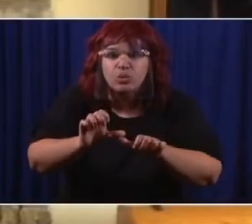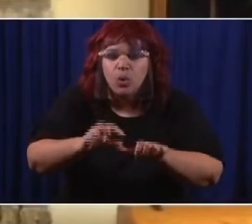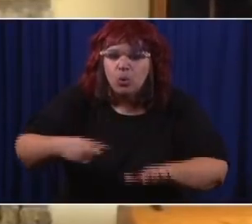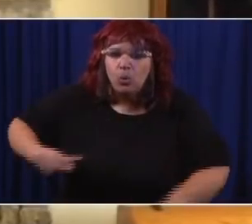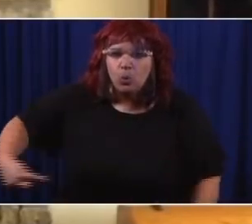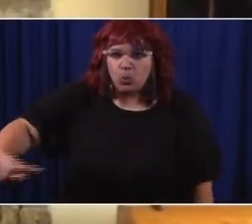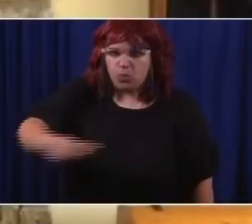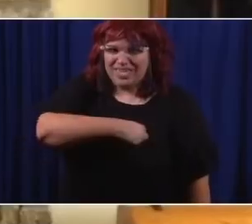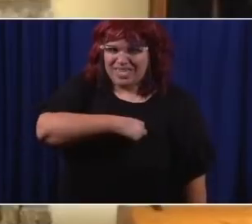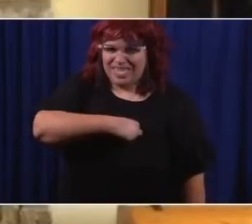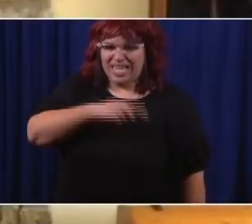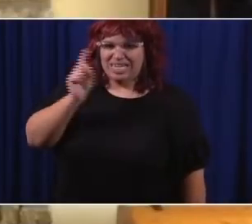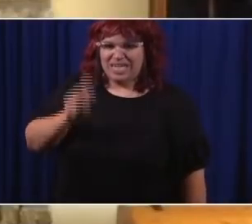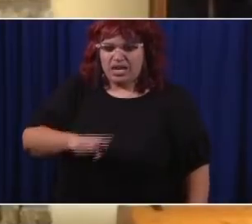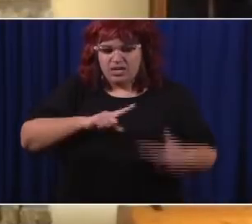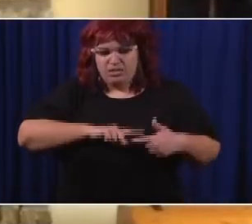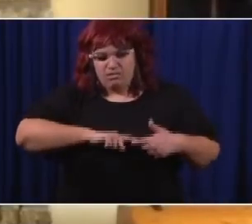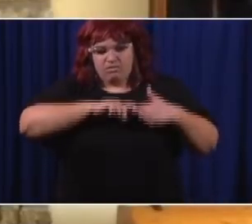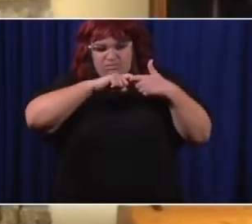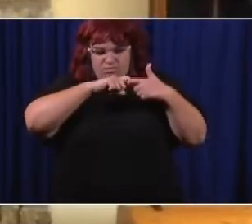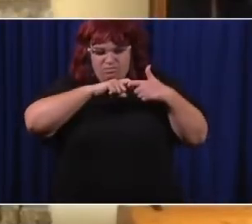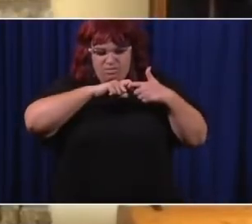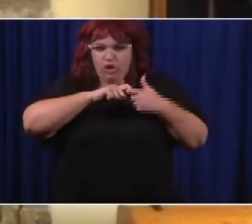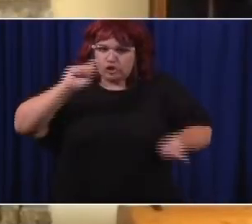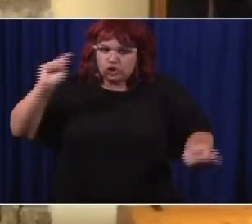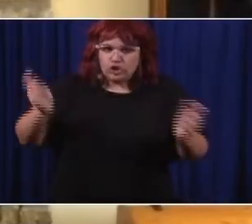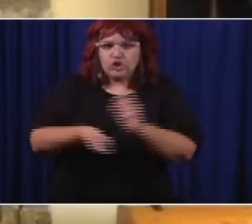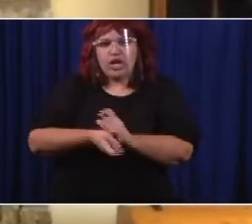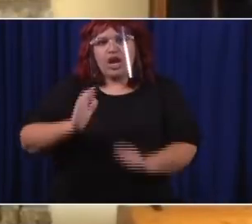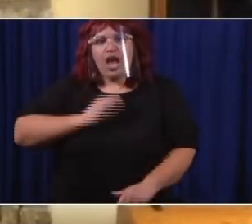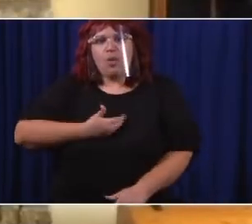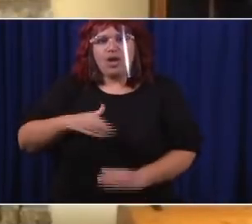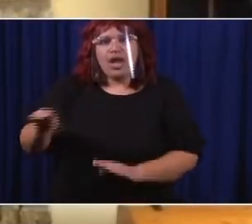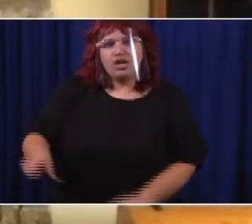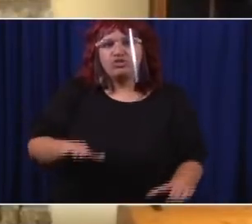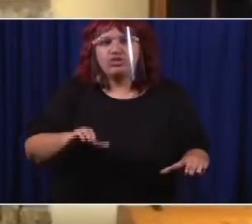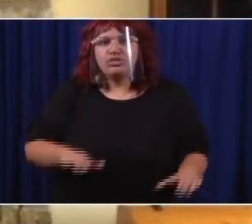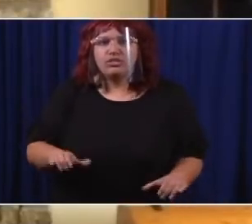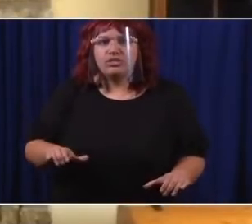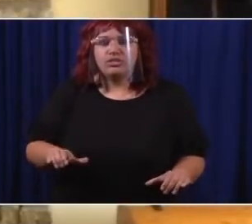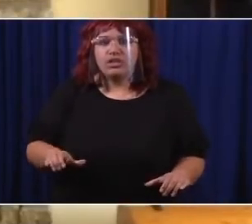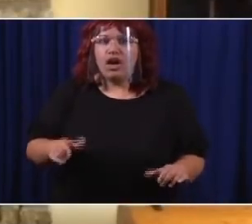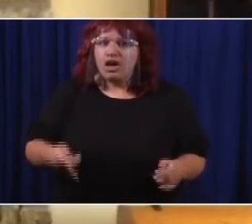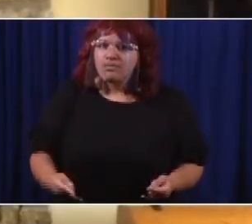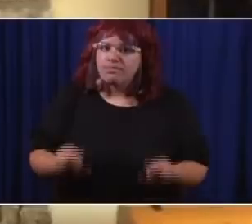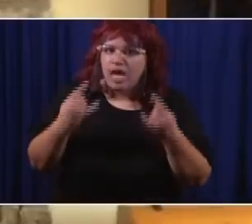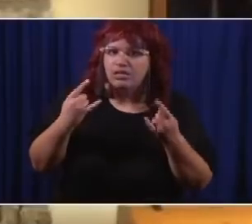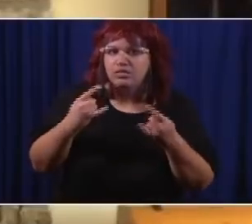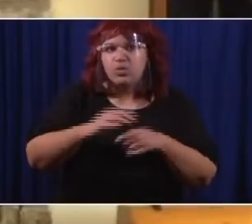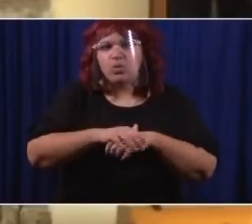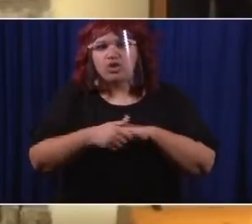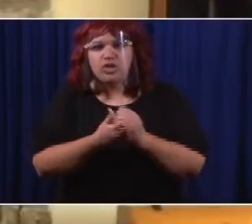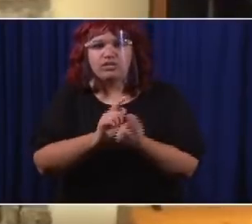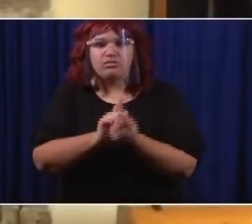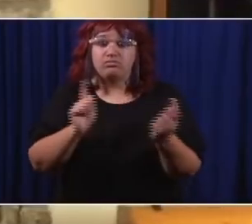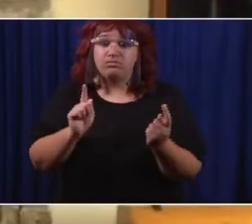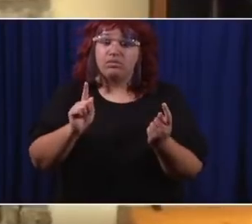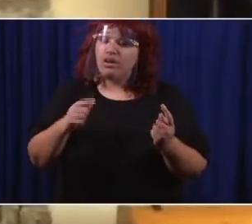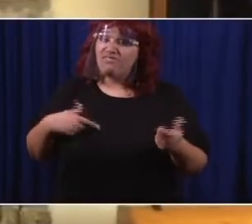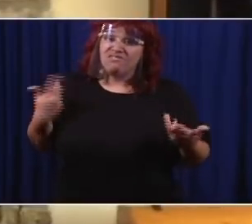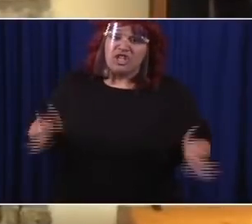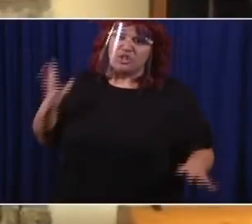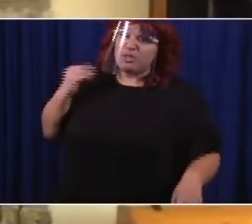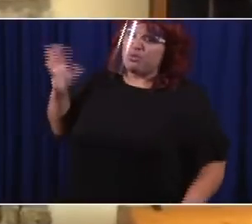is just more of us wearing masks and more of us being careful. We've done it twice before. We can do it again. Governor,